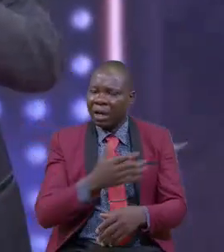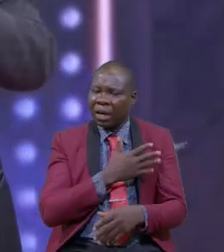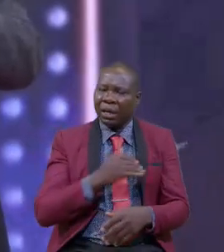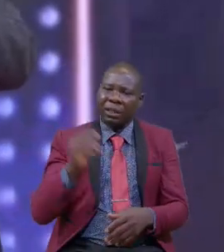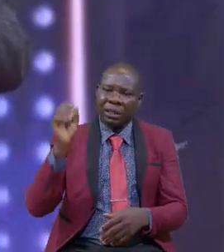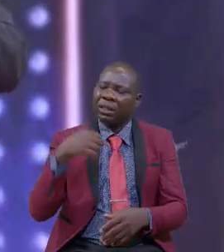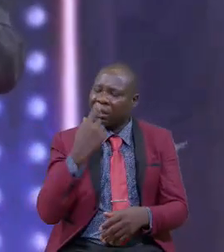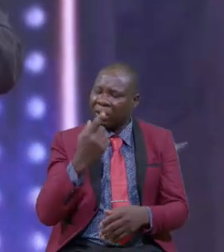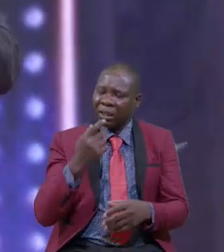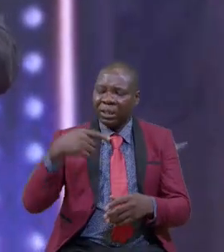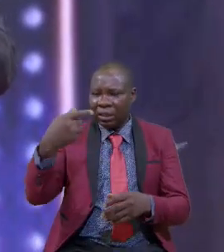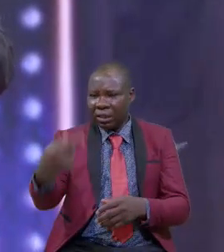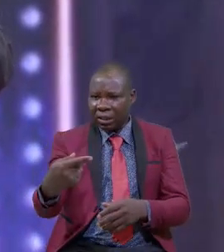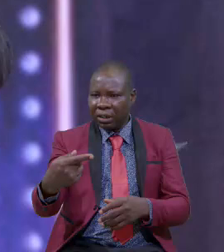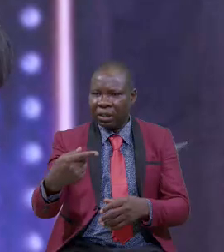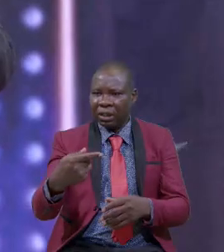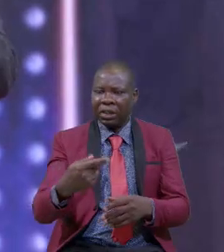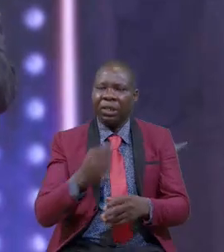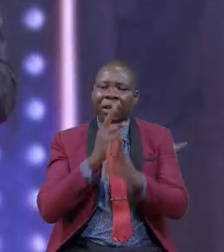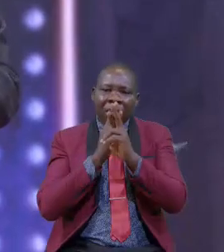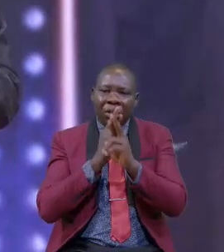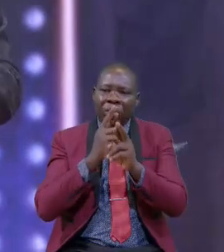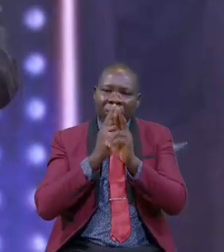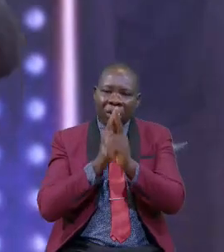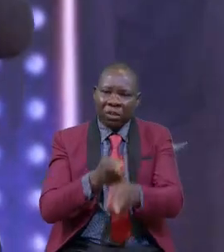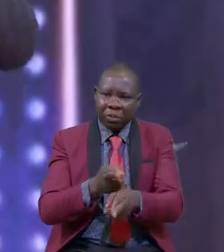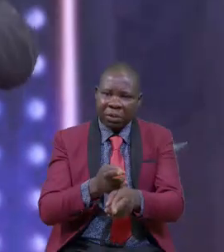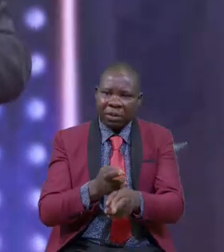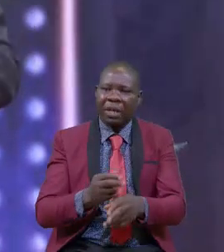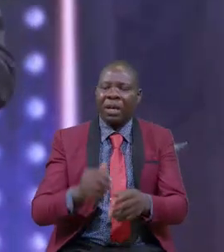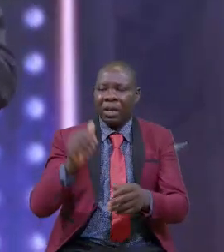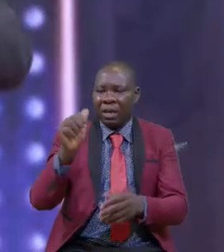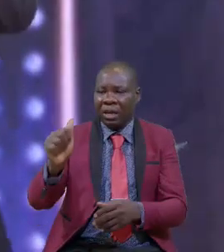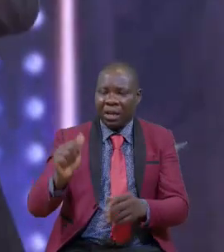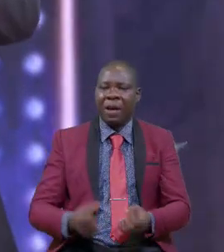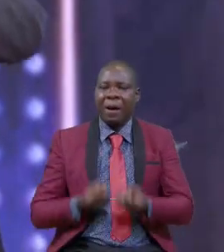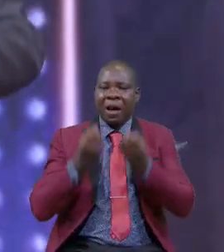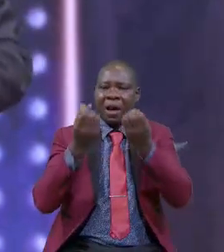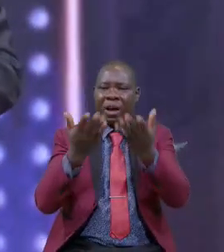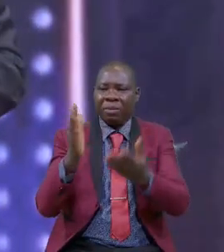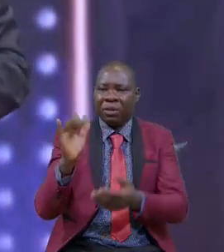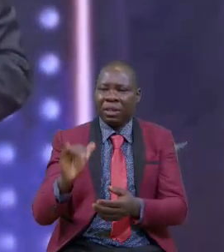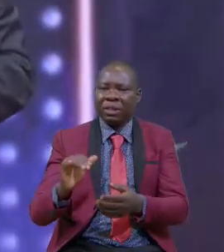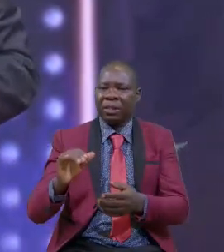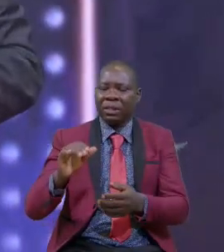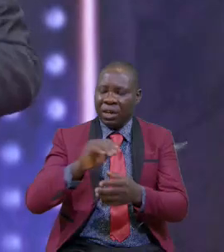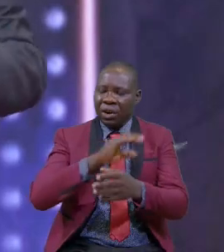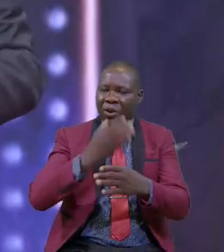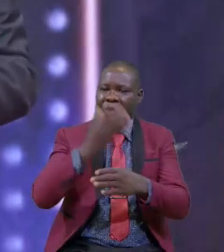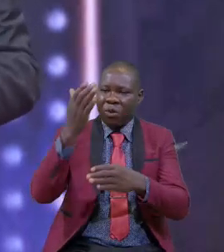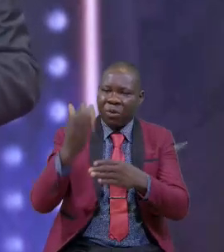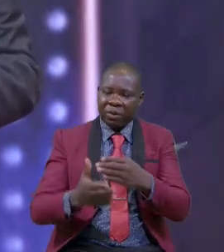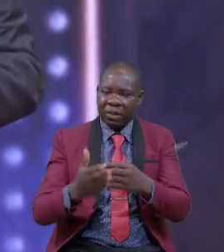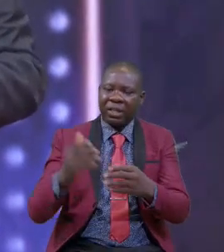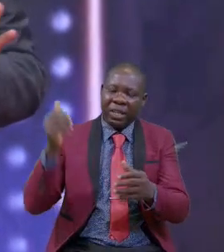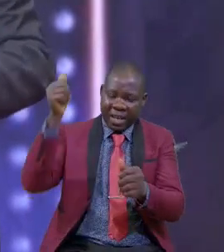responds abundantly and completely every time. He said, you know, as an